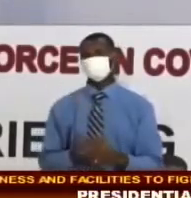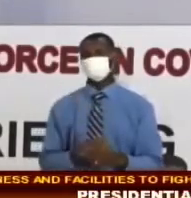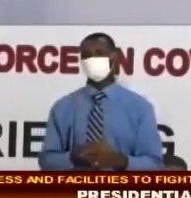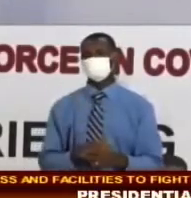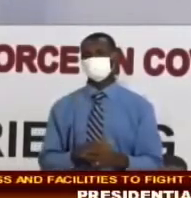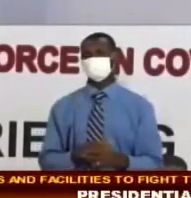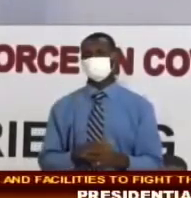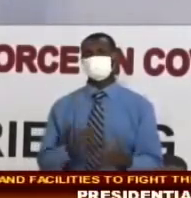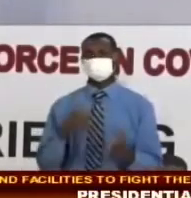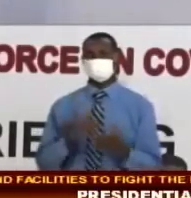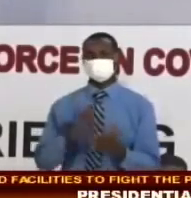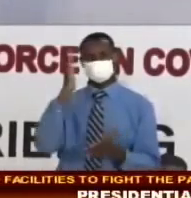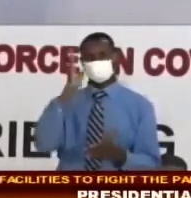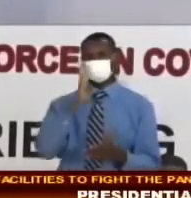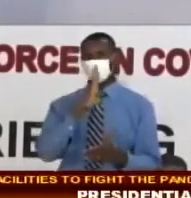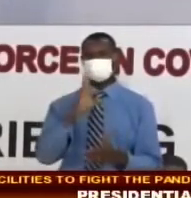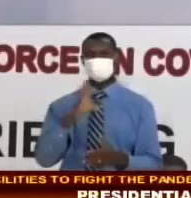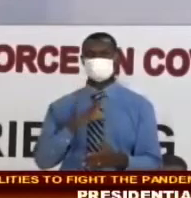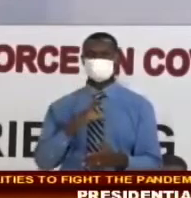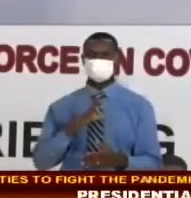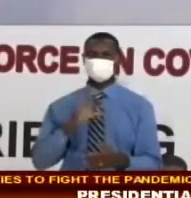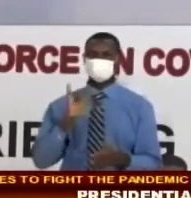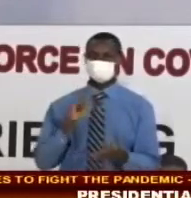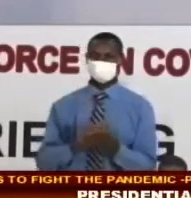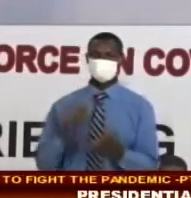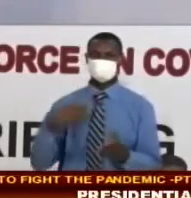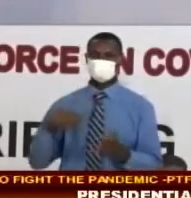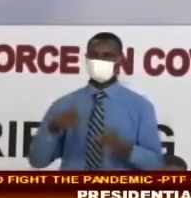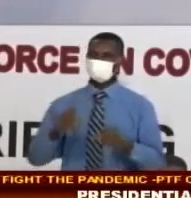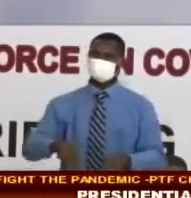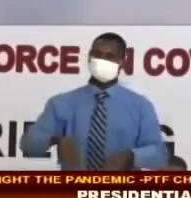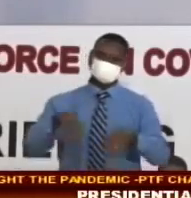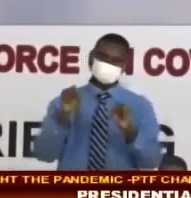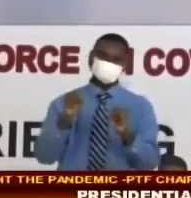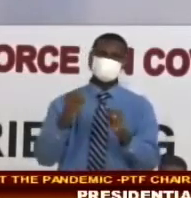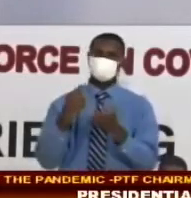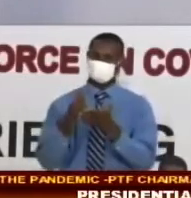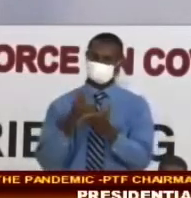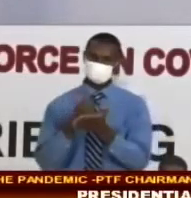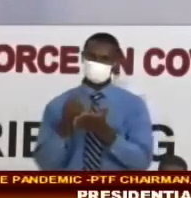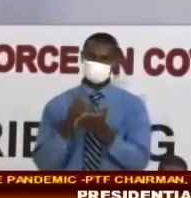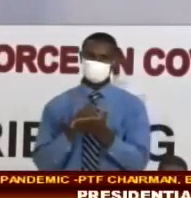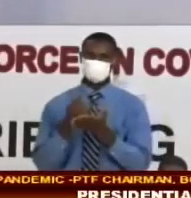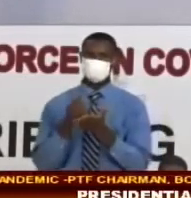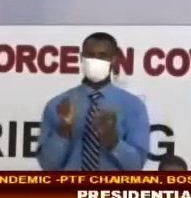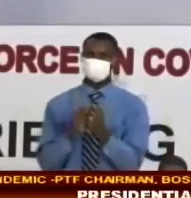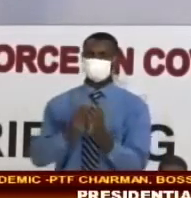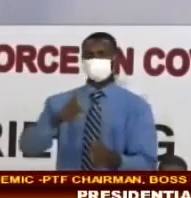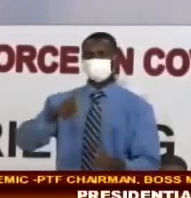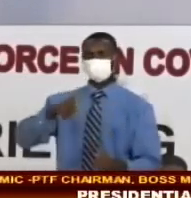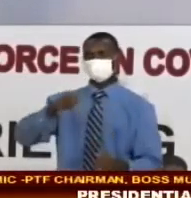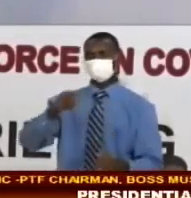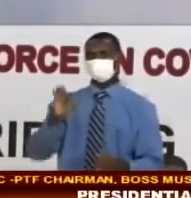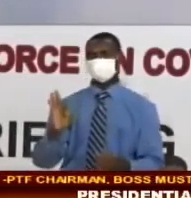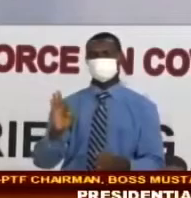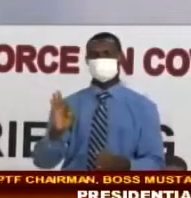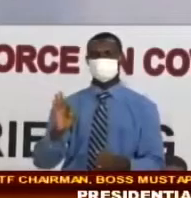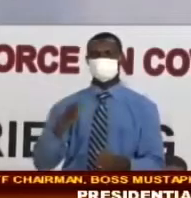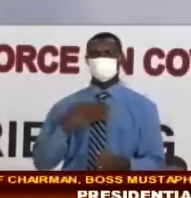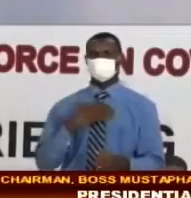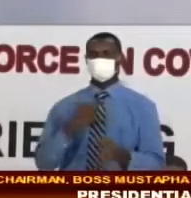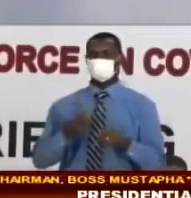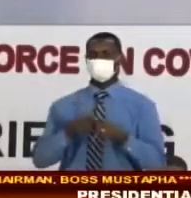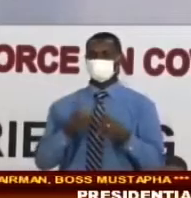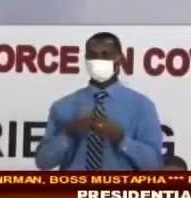place to take up this matter at the level of the task force and also engage